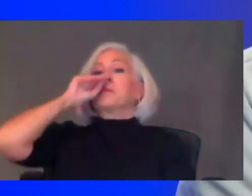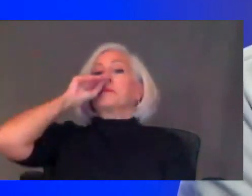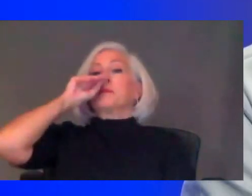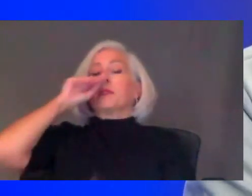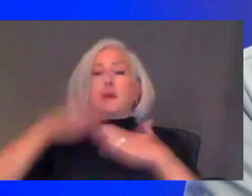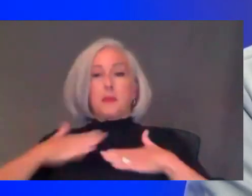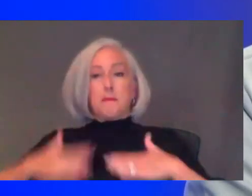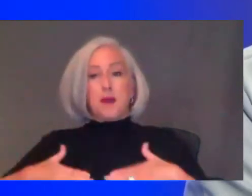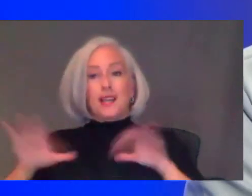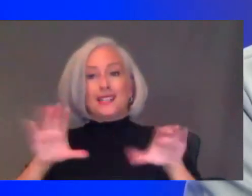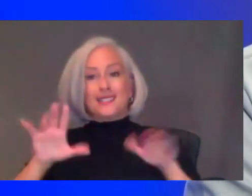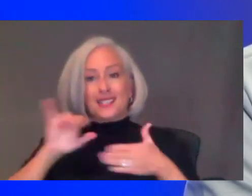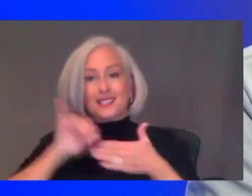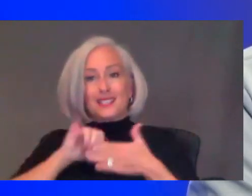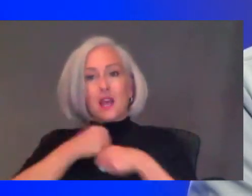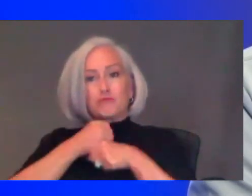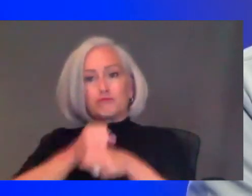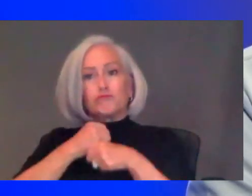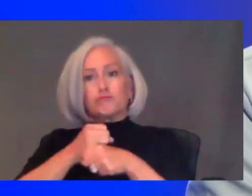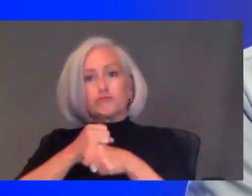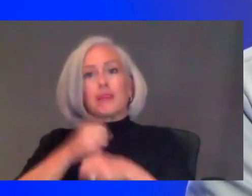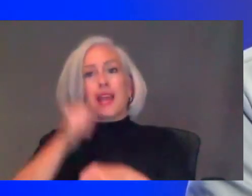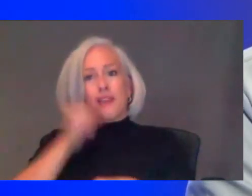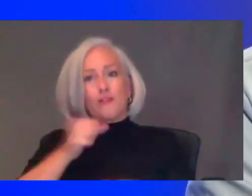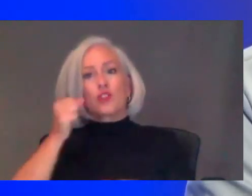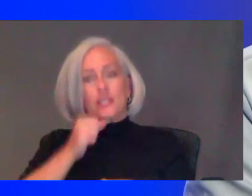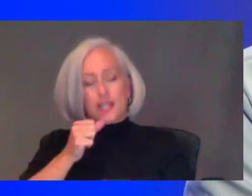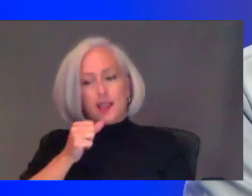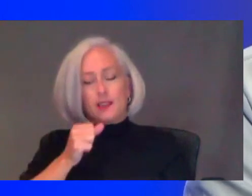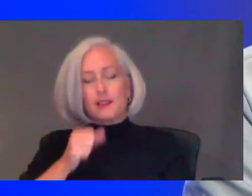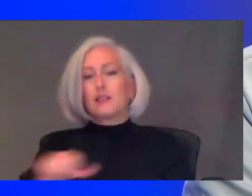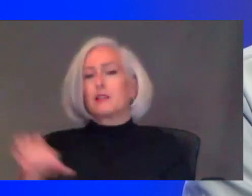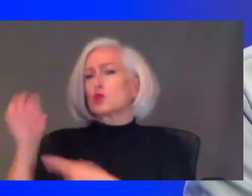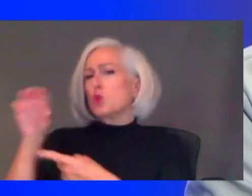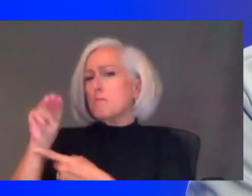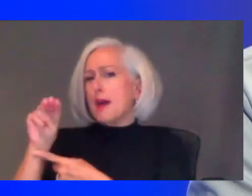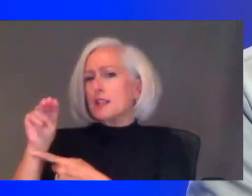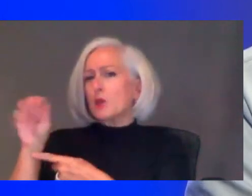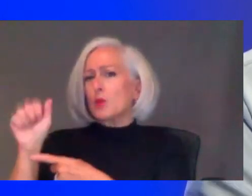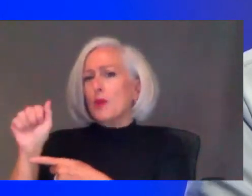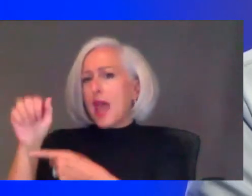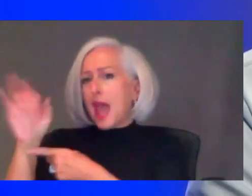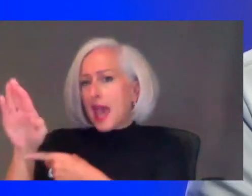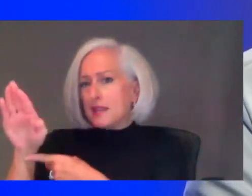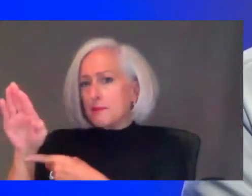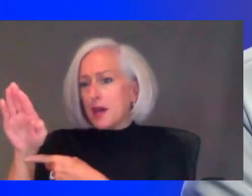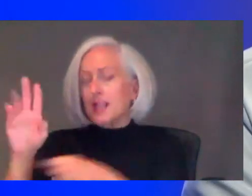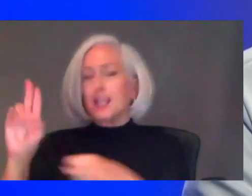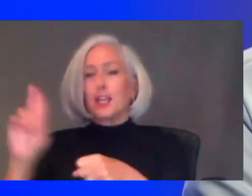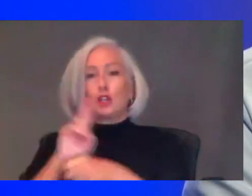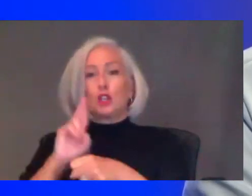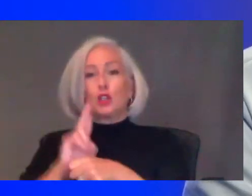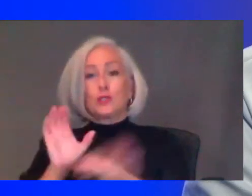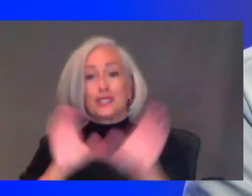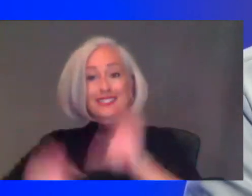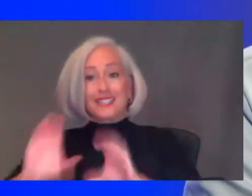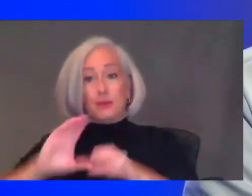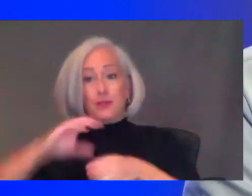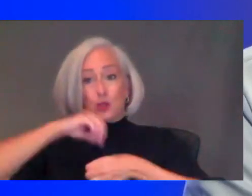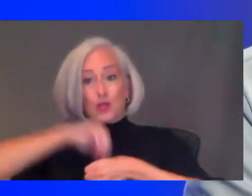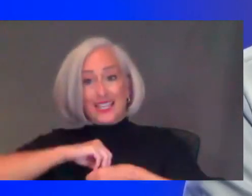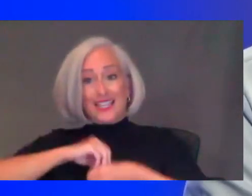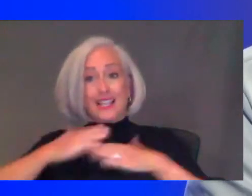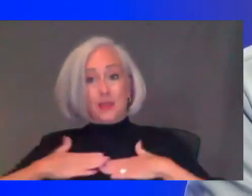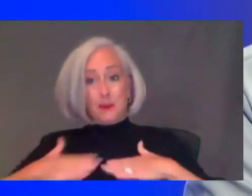body. So what we can do is cover it with this antibody specific to that spike protein and protect you from